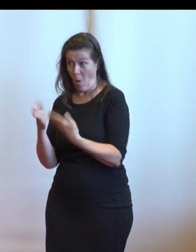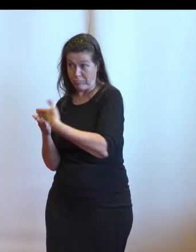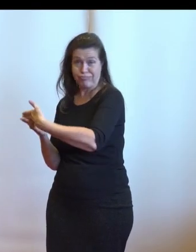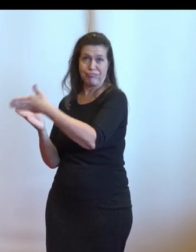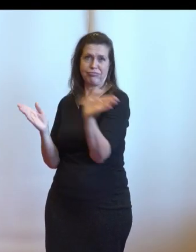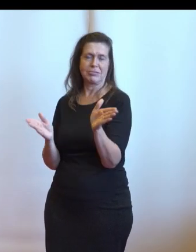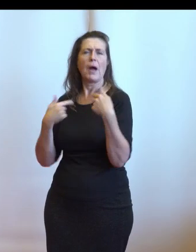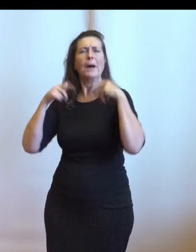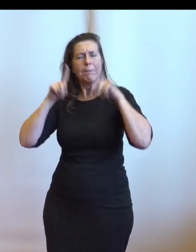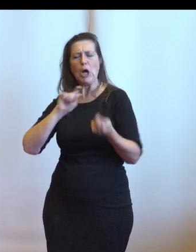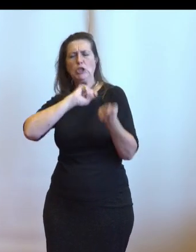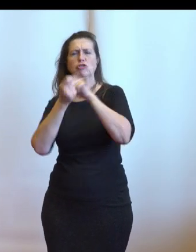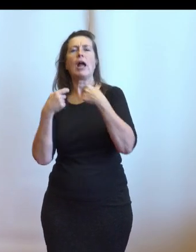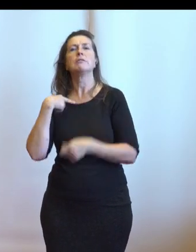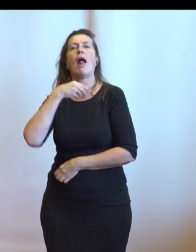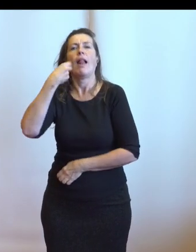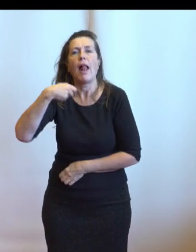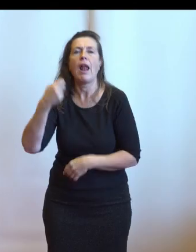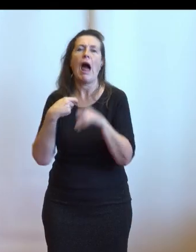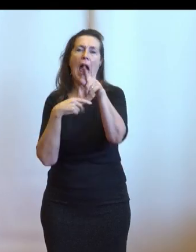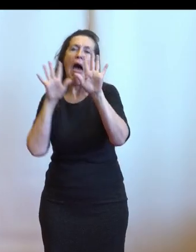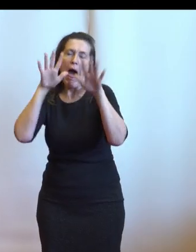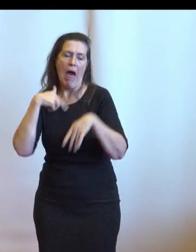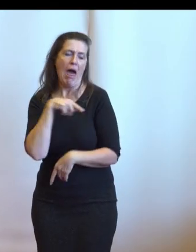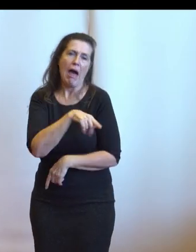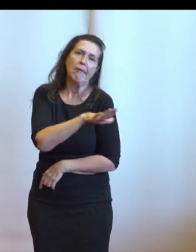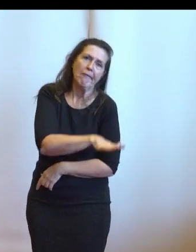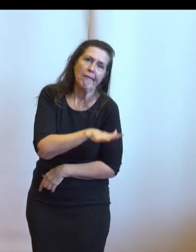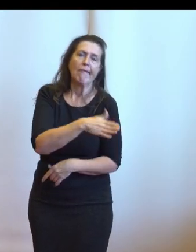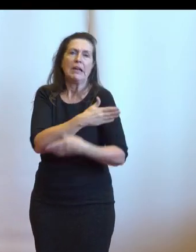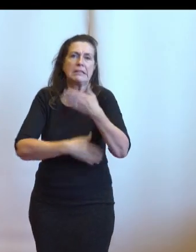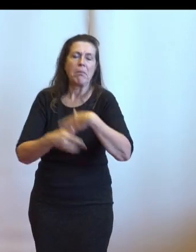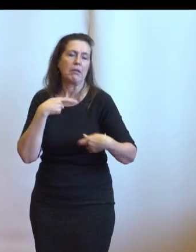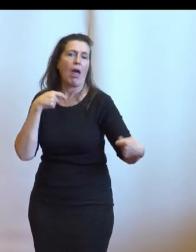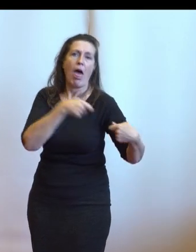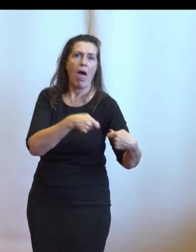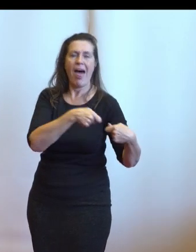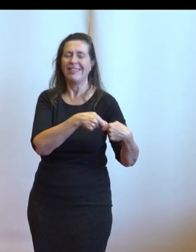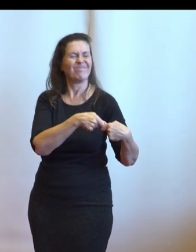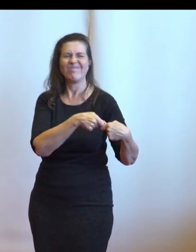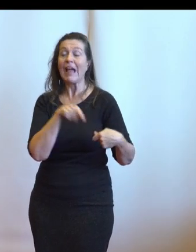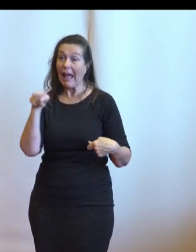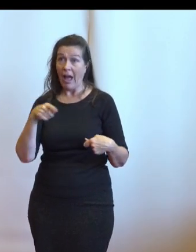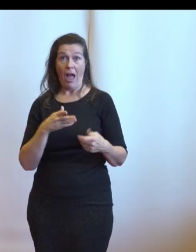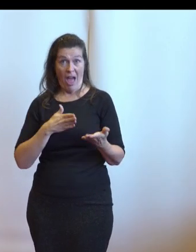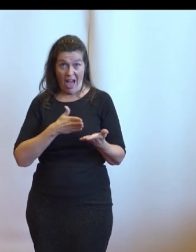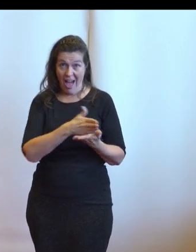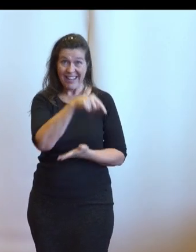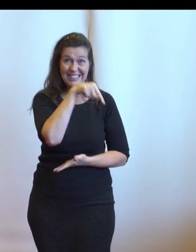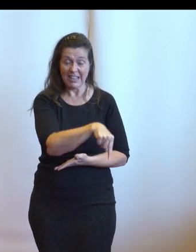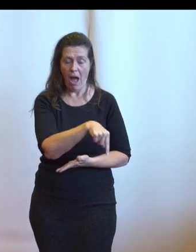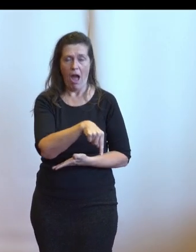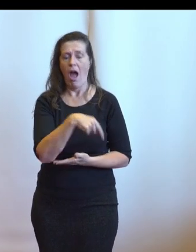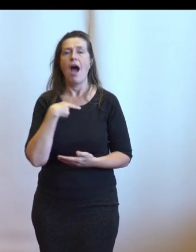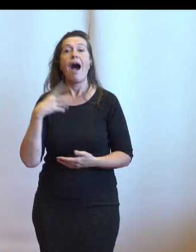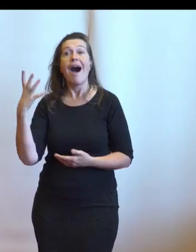the conversation about accessibility to not just be about people with disabilities, because if we continue that conversation in that direction, we'll never